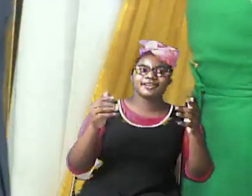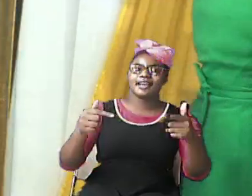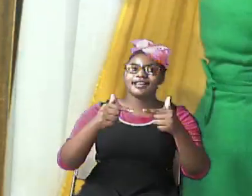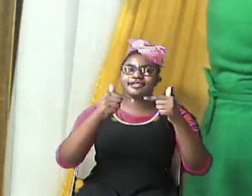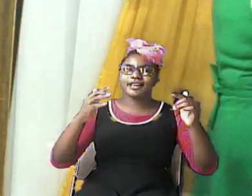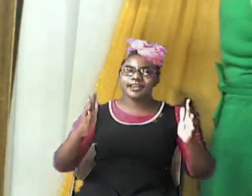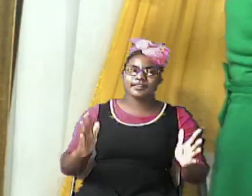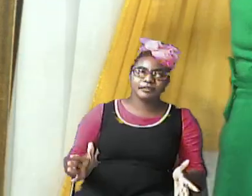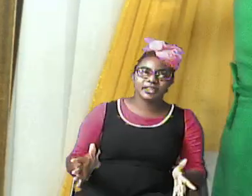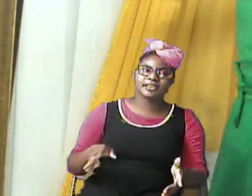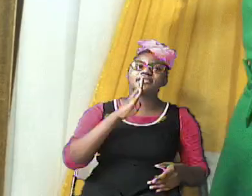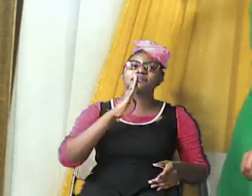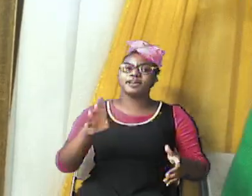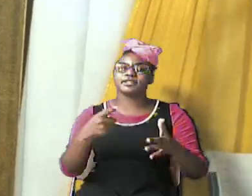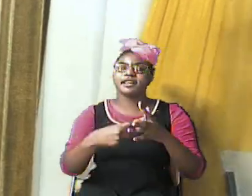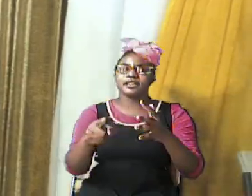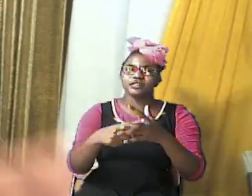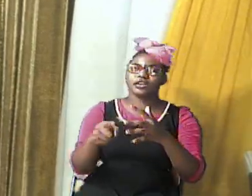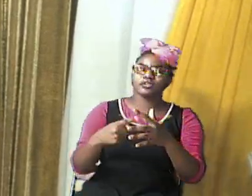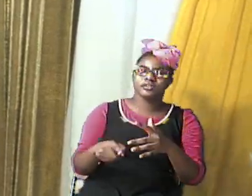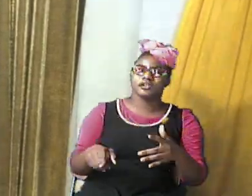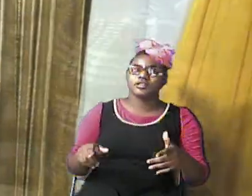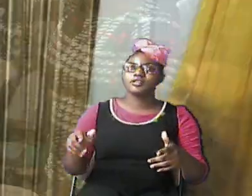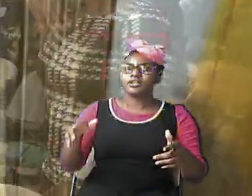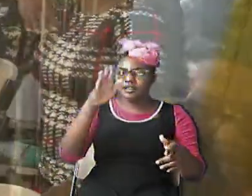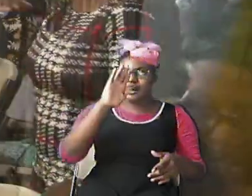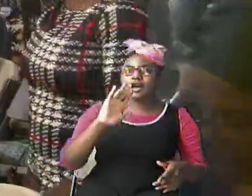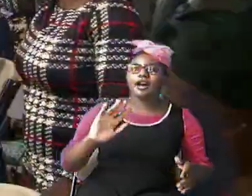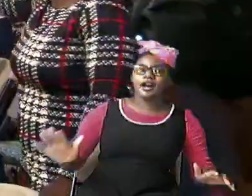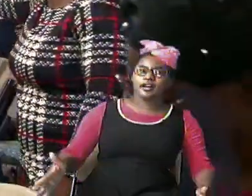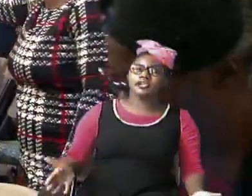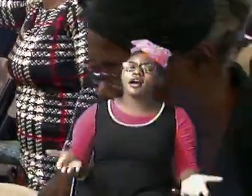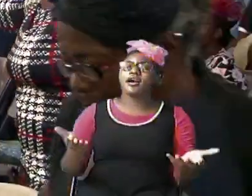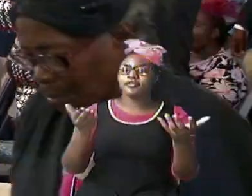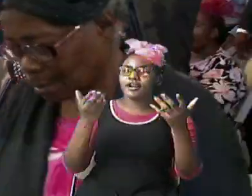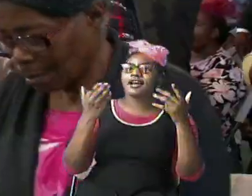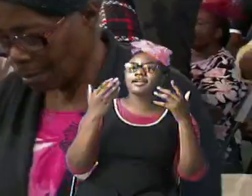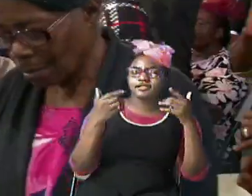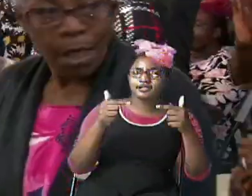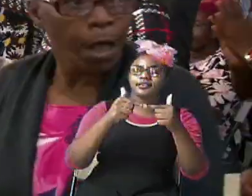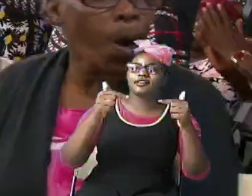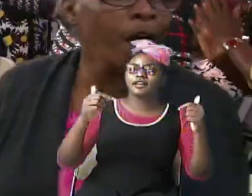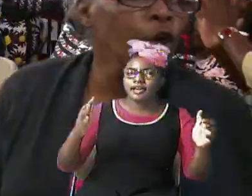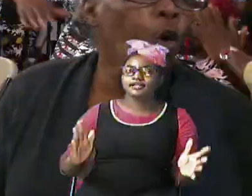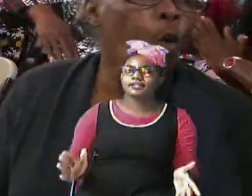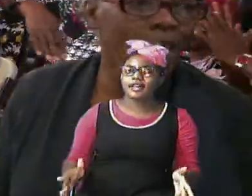Oh, yes. Let God.